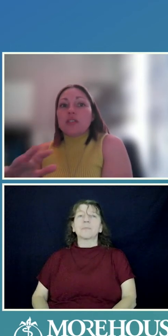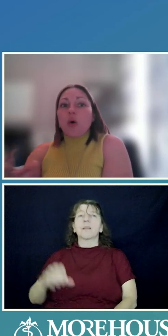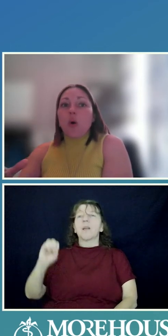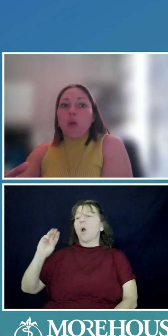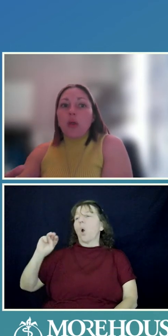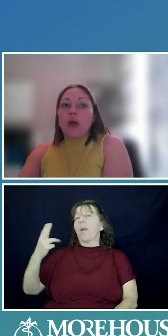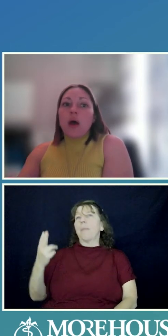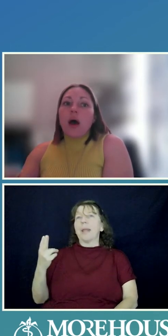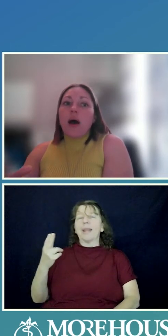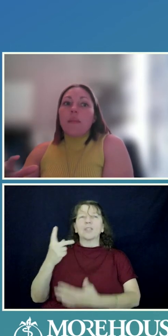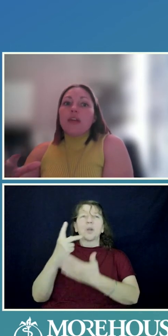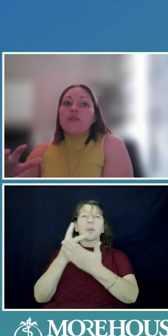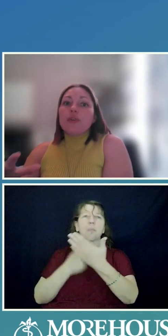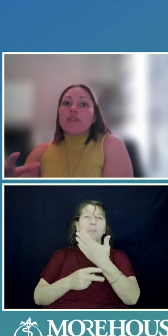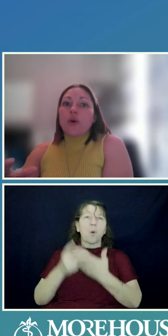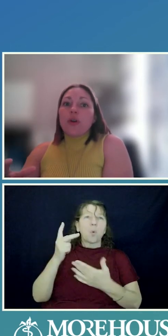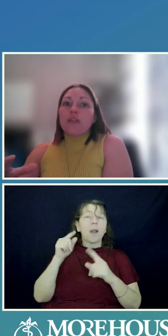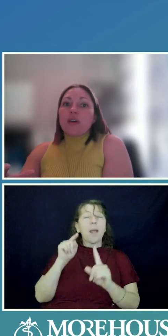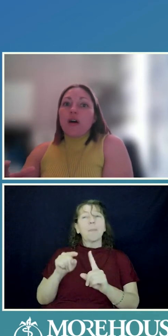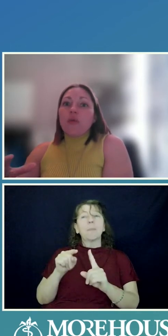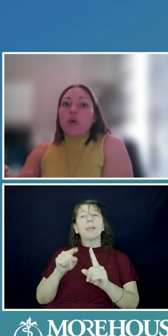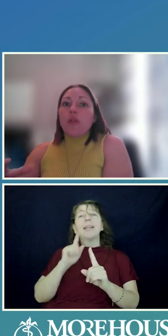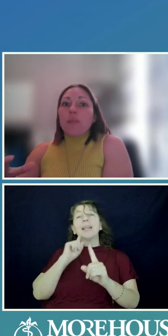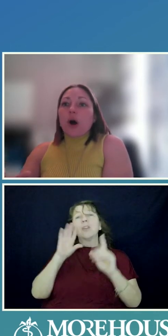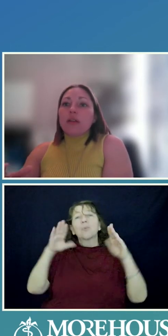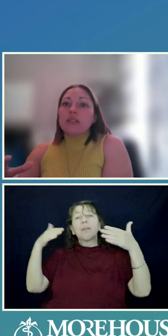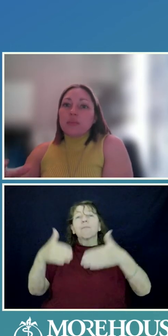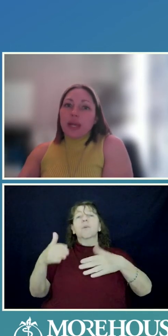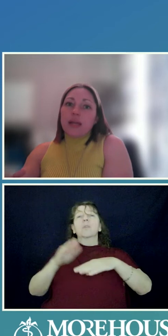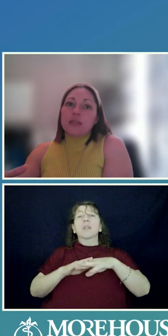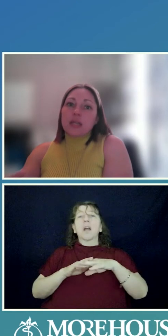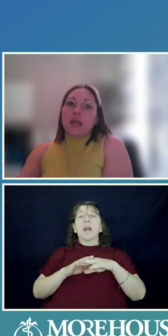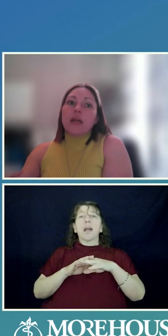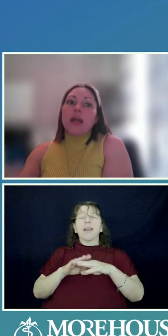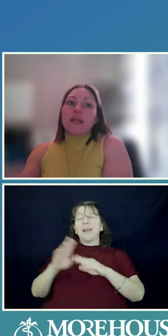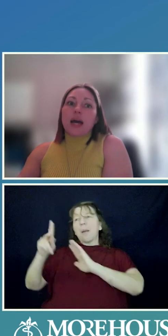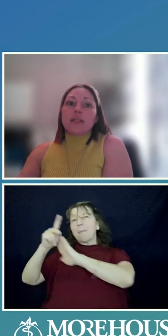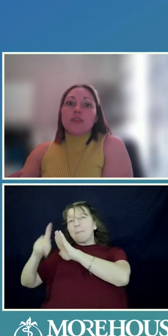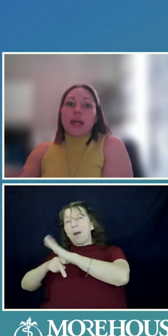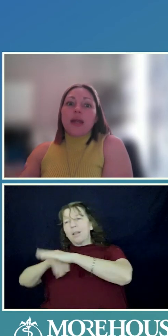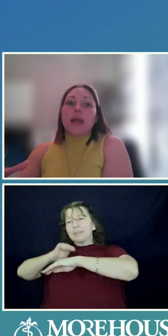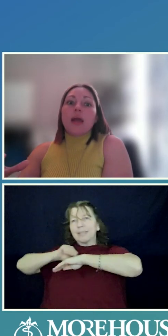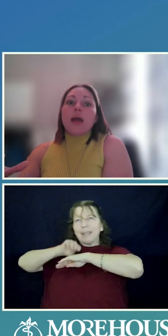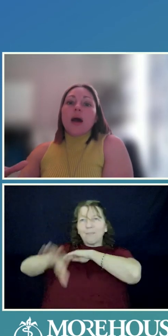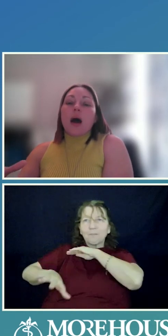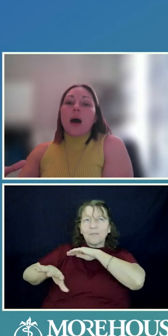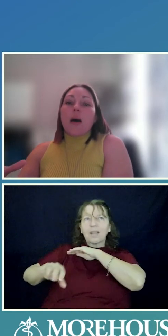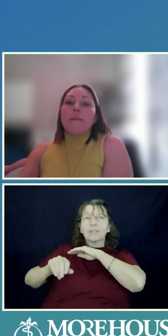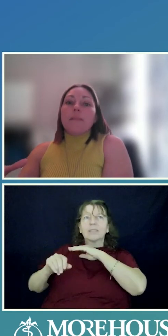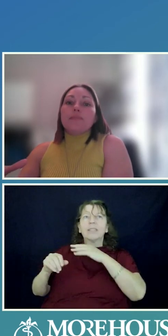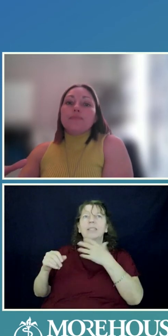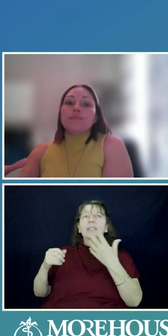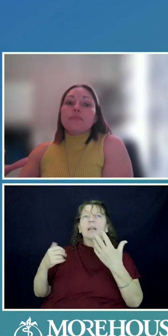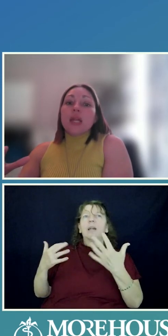program as a whole, is really focused on the role that policy plays in exacerbating